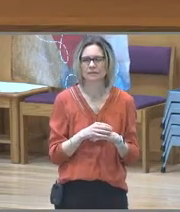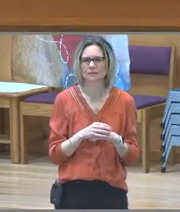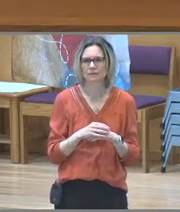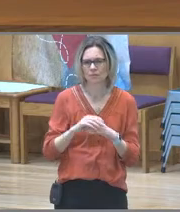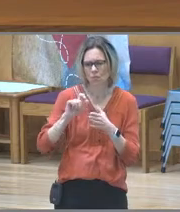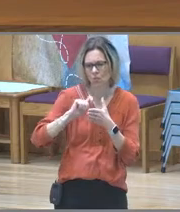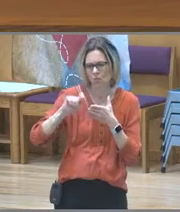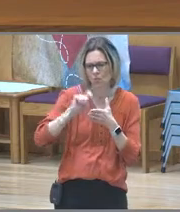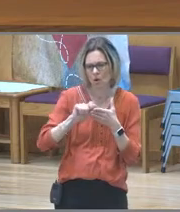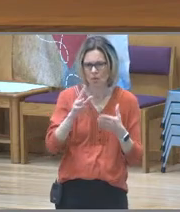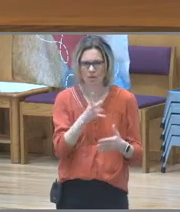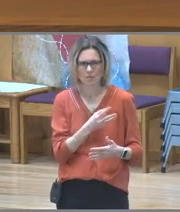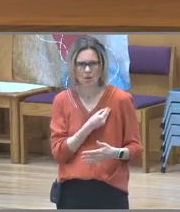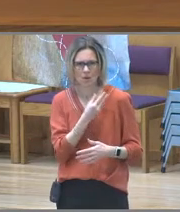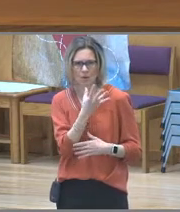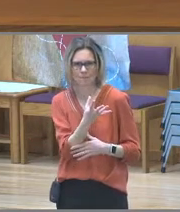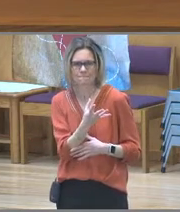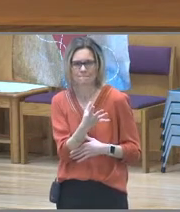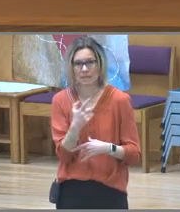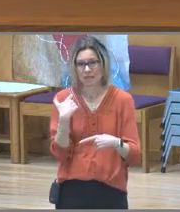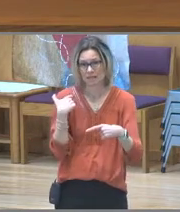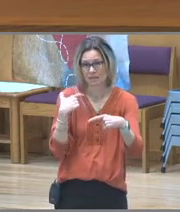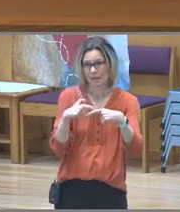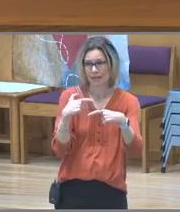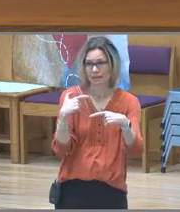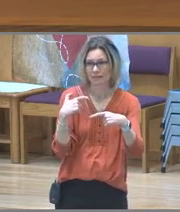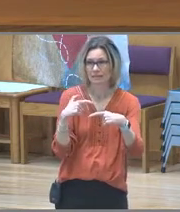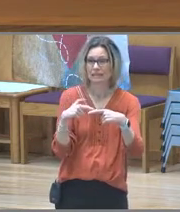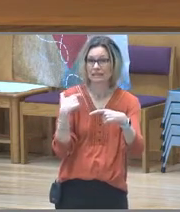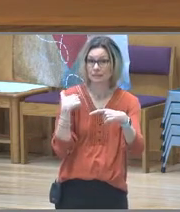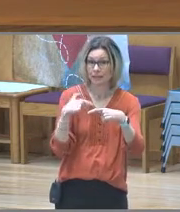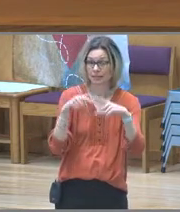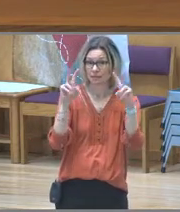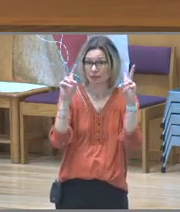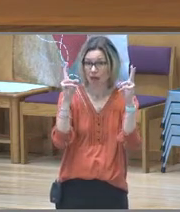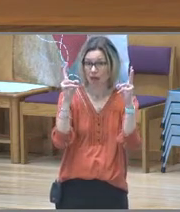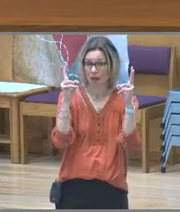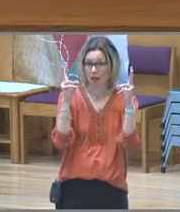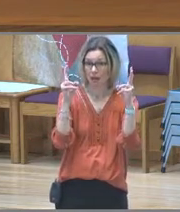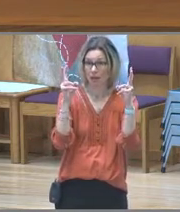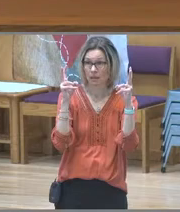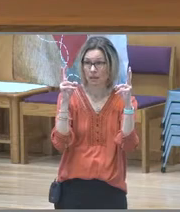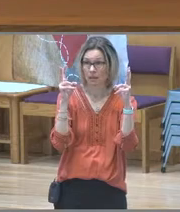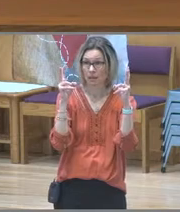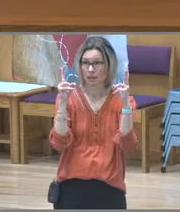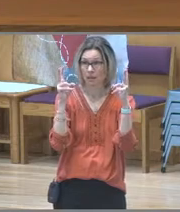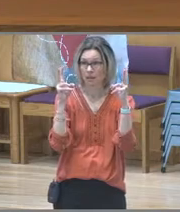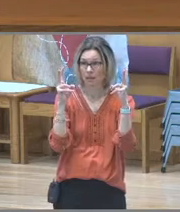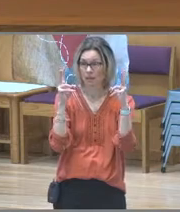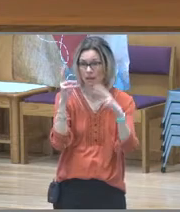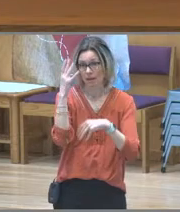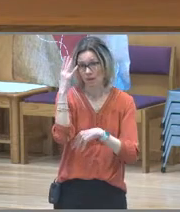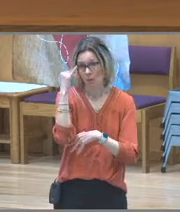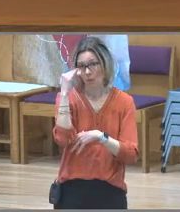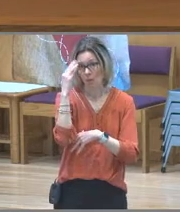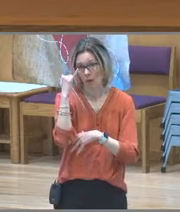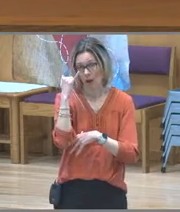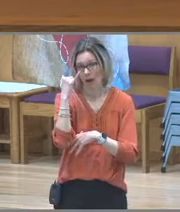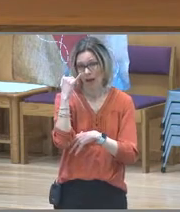poem that in Spanish, the title in Spanish is ¿Por qué